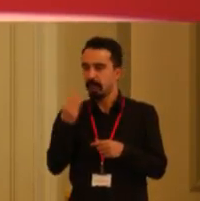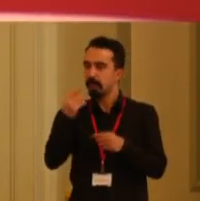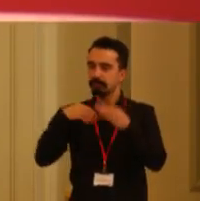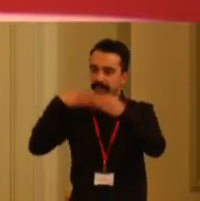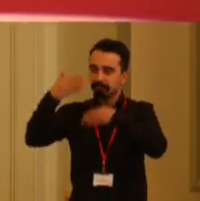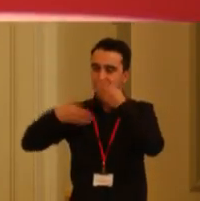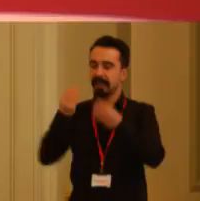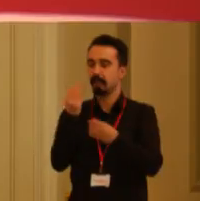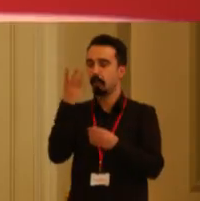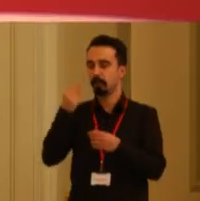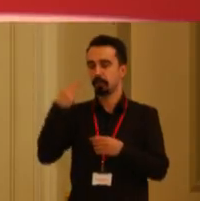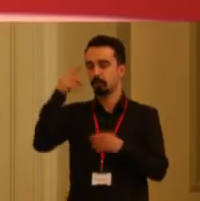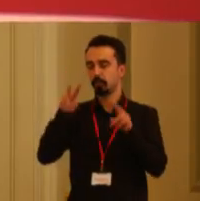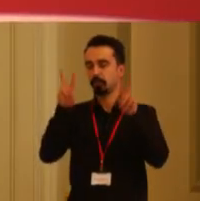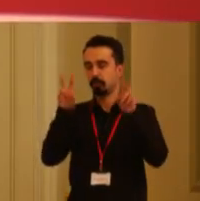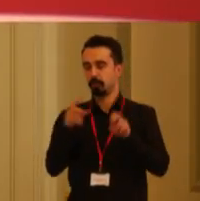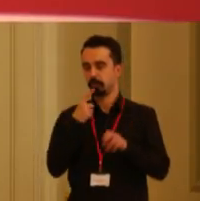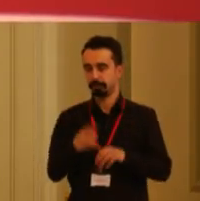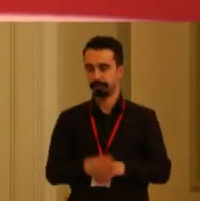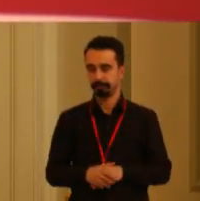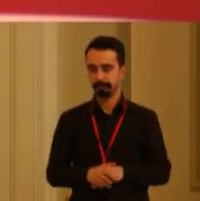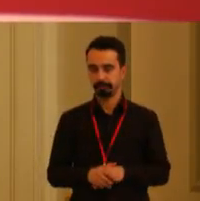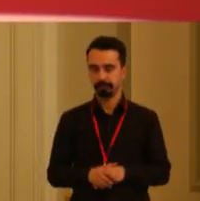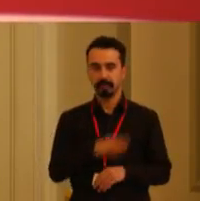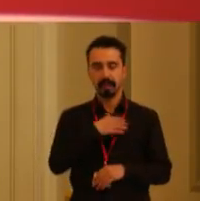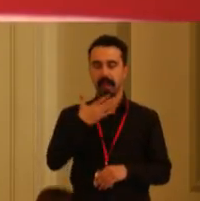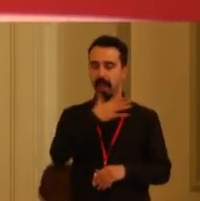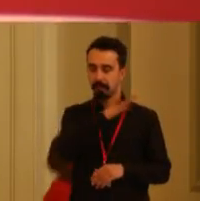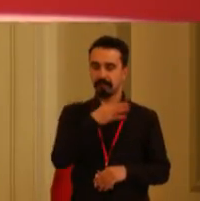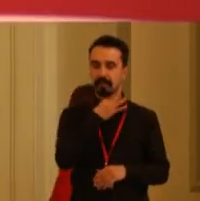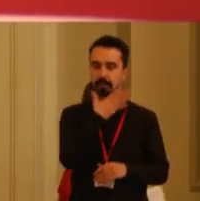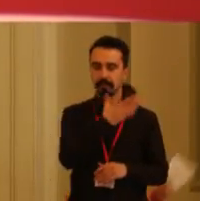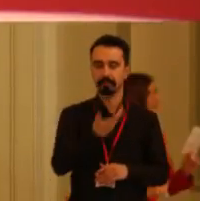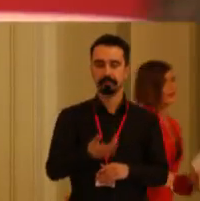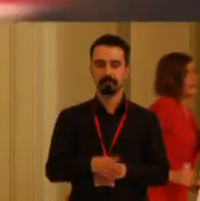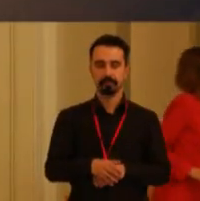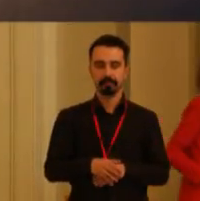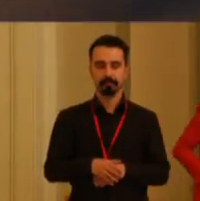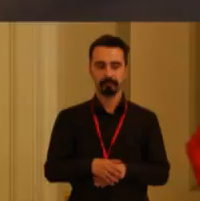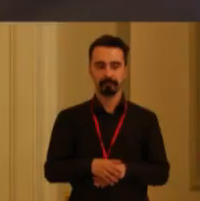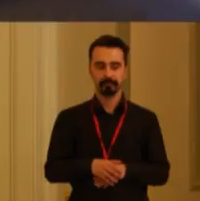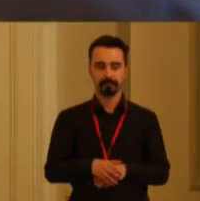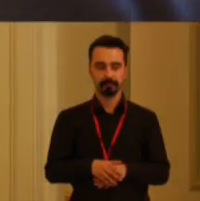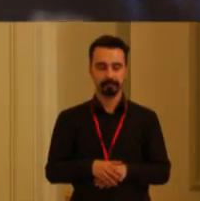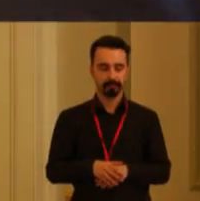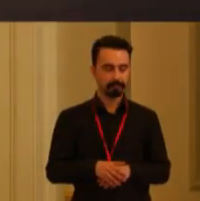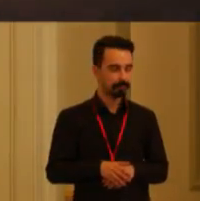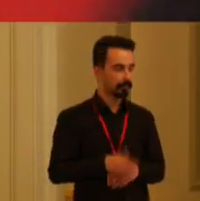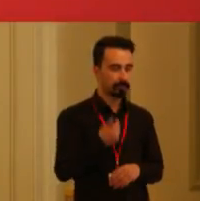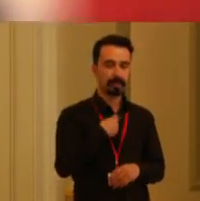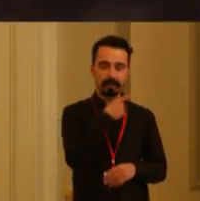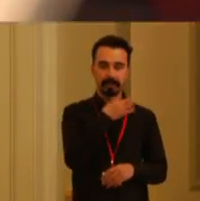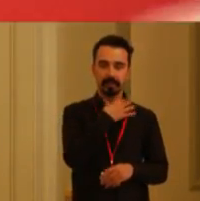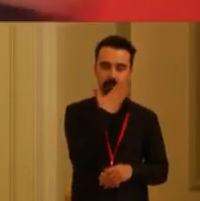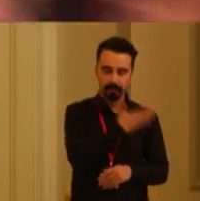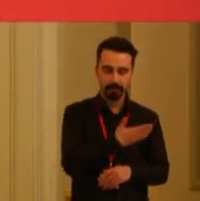has come a long way. But still, there's room for improvement, obviously. I thank the panel very much. Thank you to the audience for their